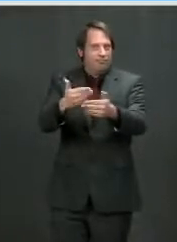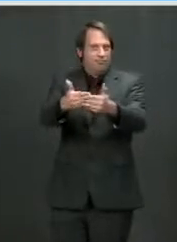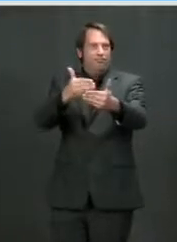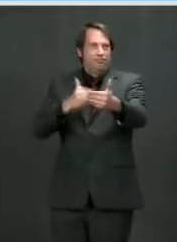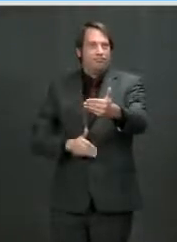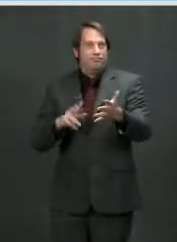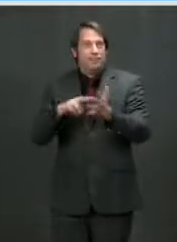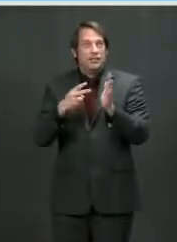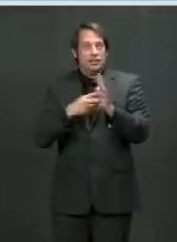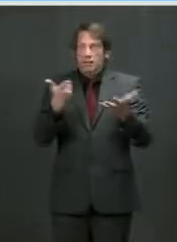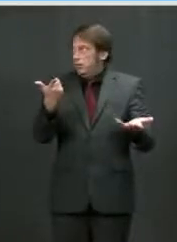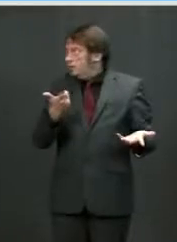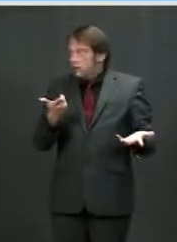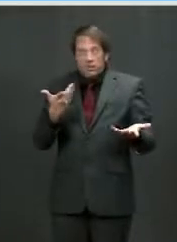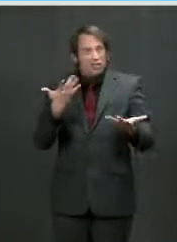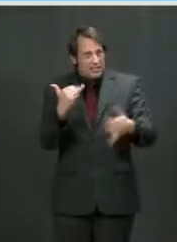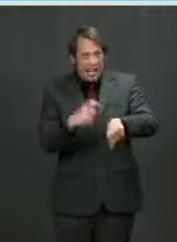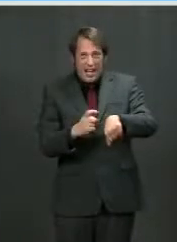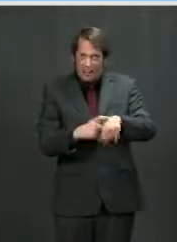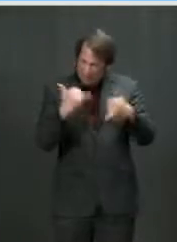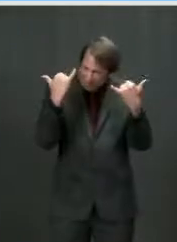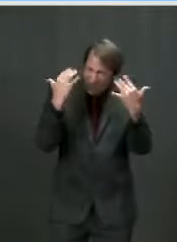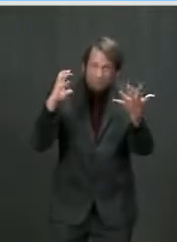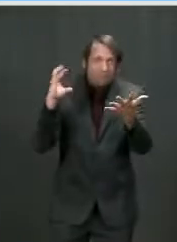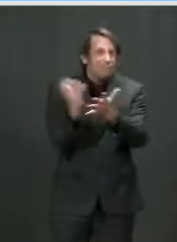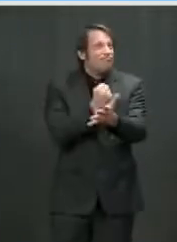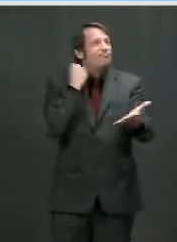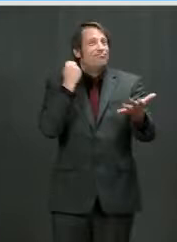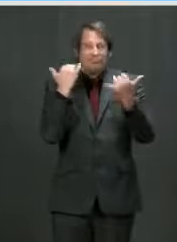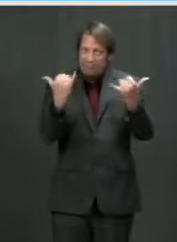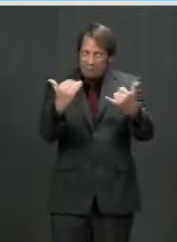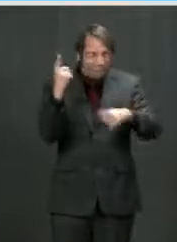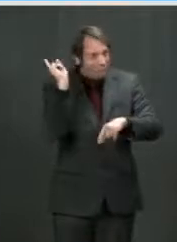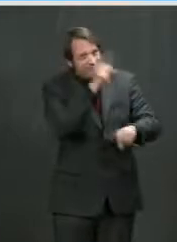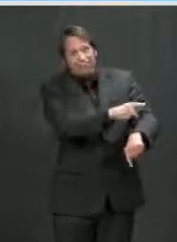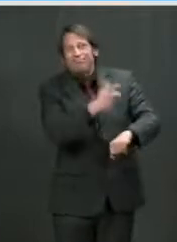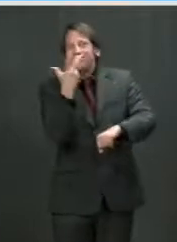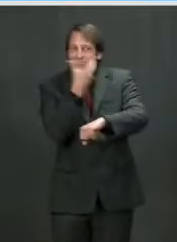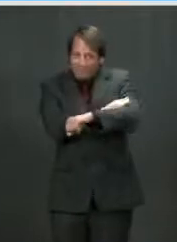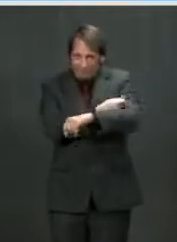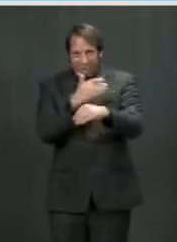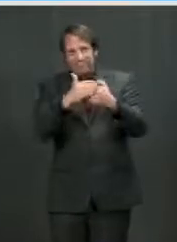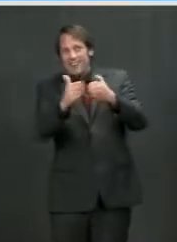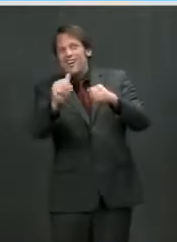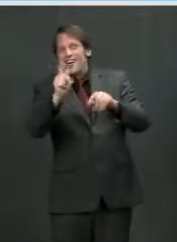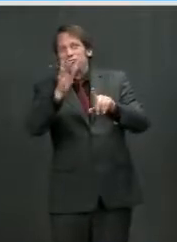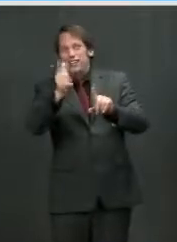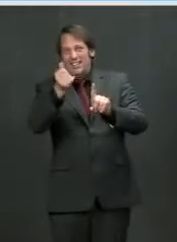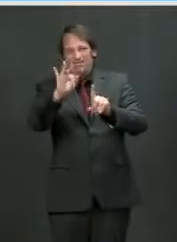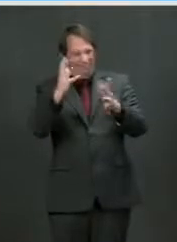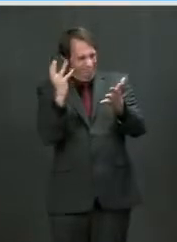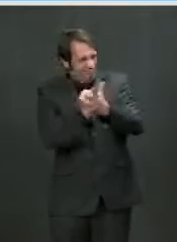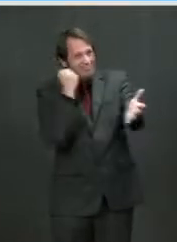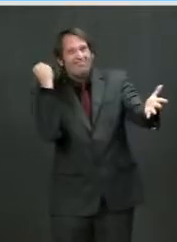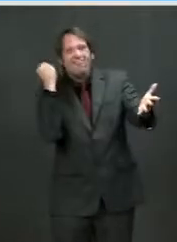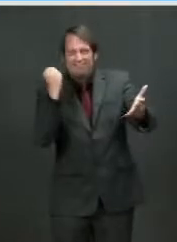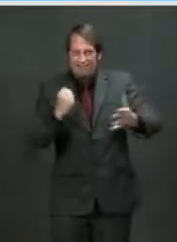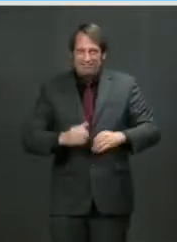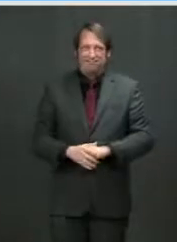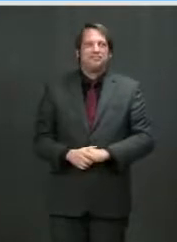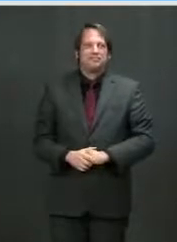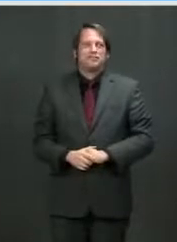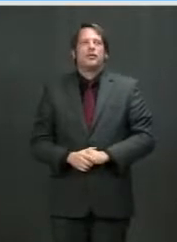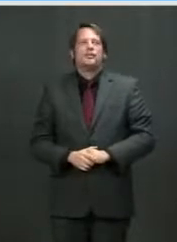time for seniors who haven't been vaccinated to get their shot now. At this point,